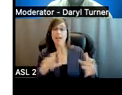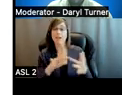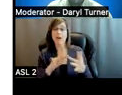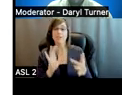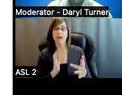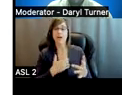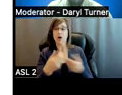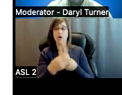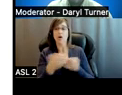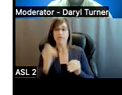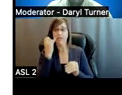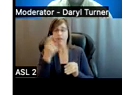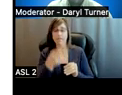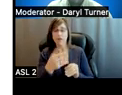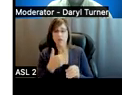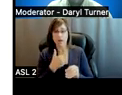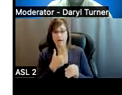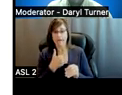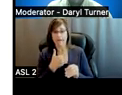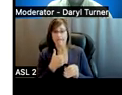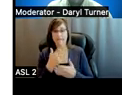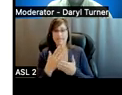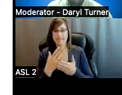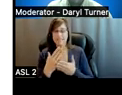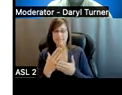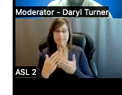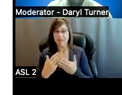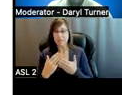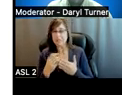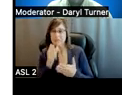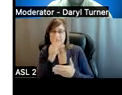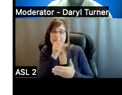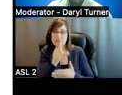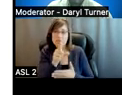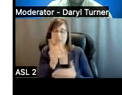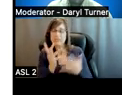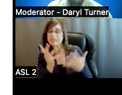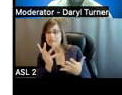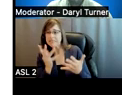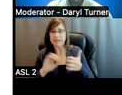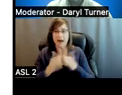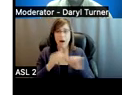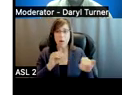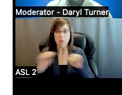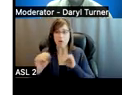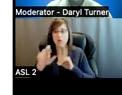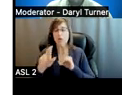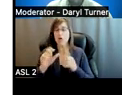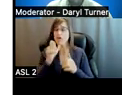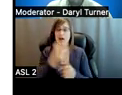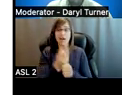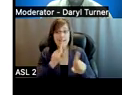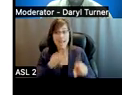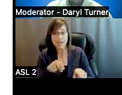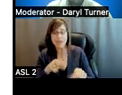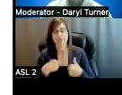office if you have some uncertainty, or you are not sure how to move, or you are not getting any answer, which